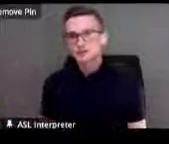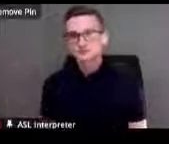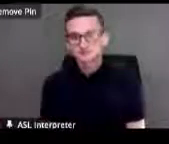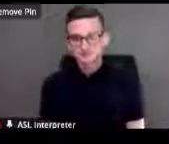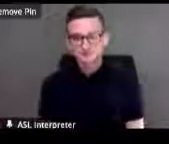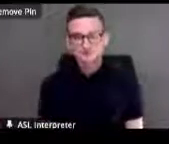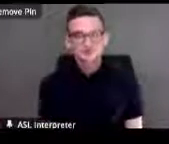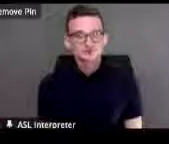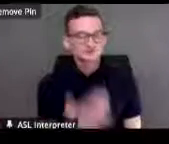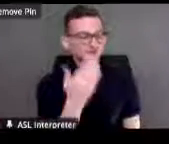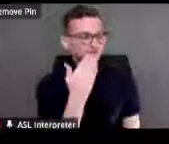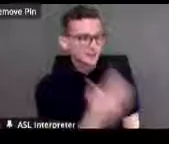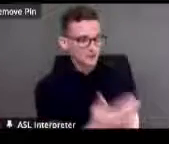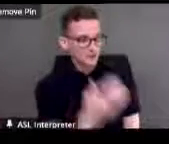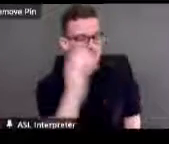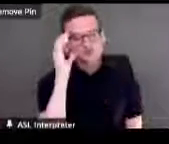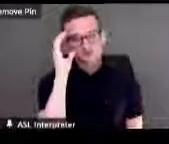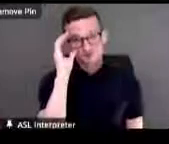Thank you very much.